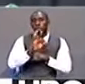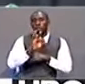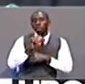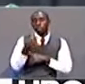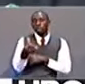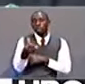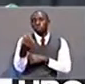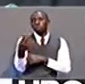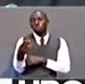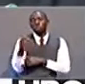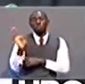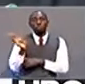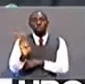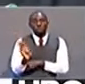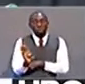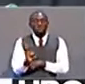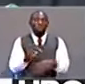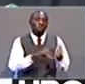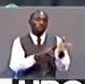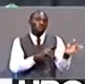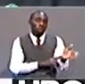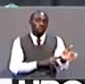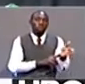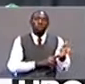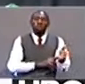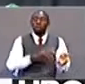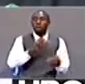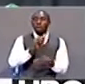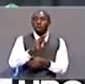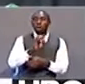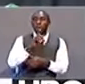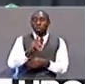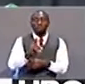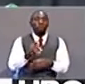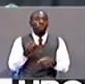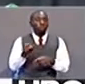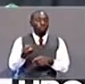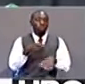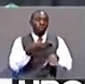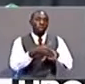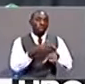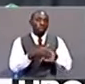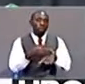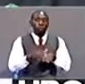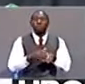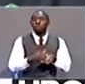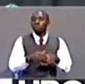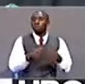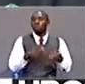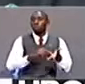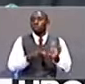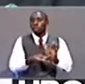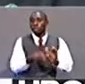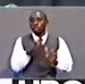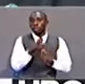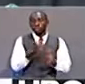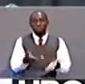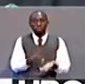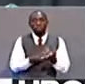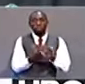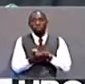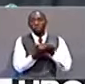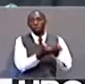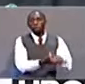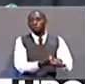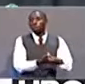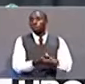US$1.362 billion recommendations to award for the Tilenga and Kingfisher projects that have been presented to the Petroleum Authority of